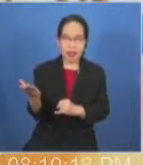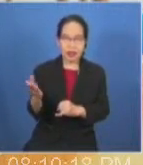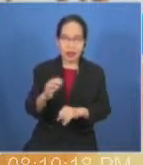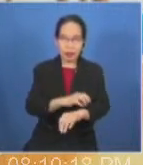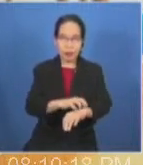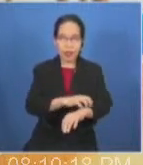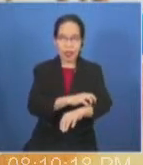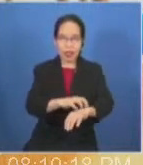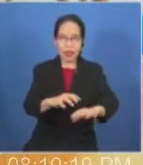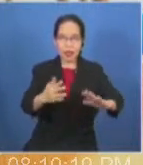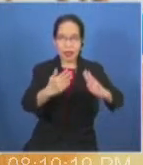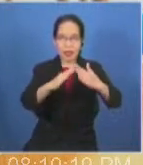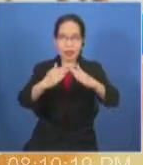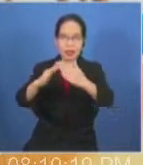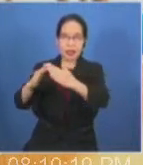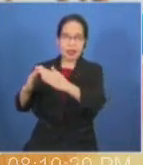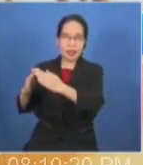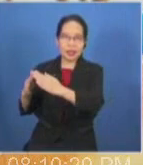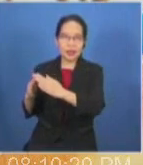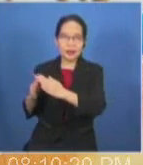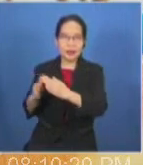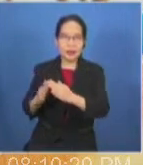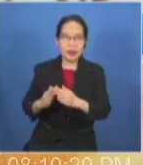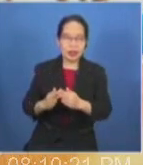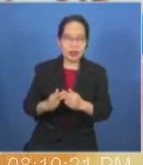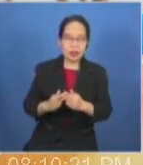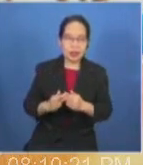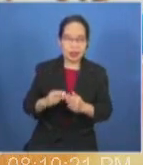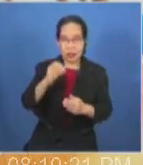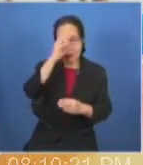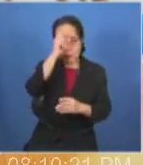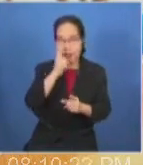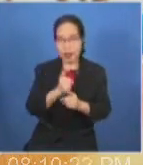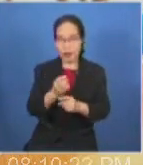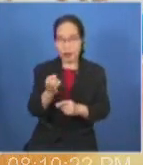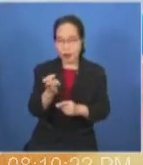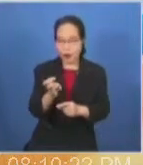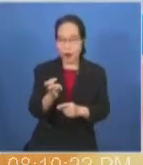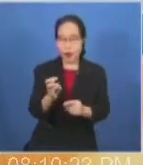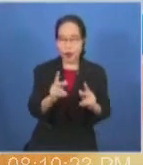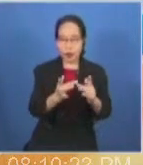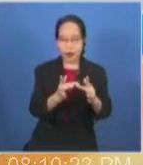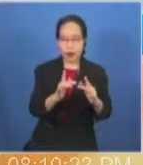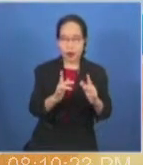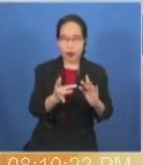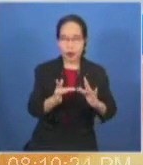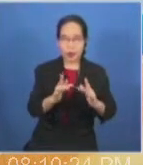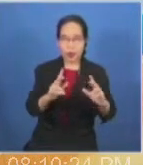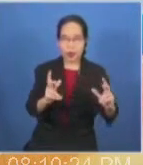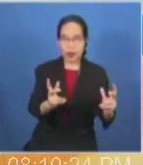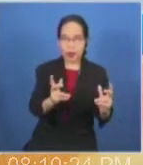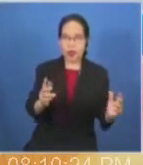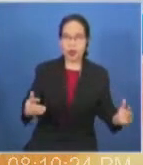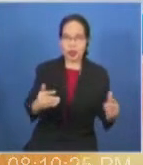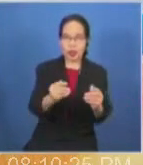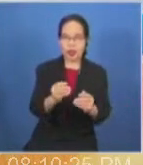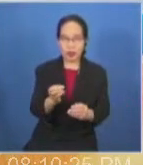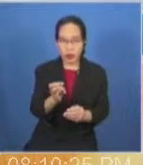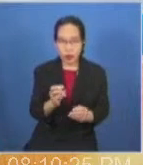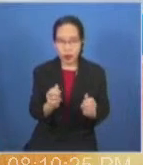MCGI, in Makati City, some of our brethren in our virtual